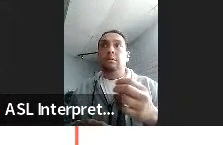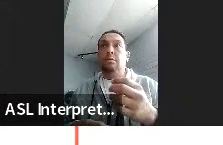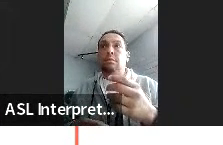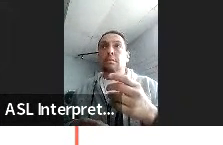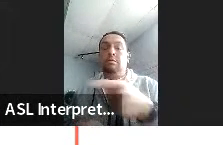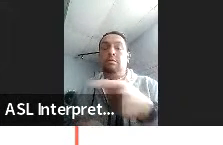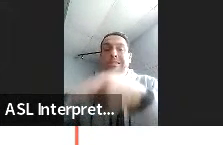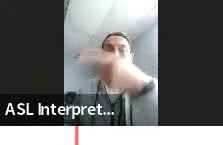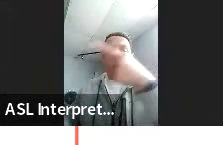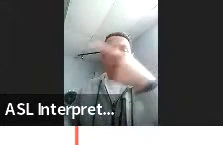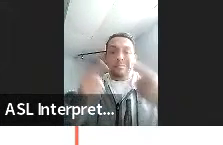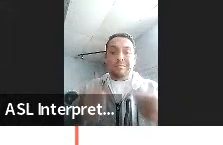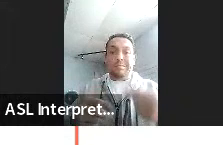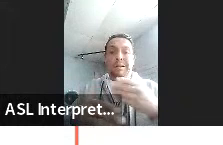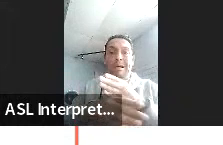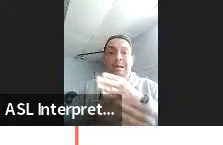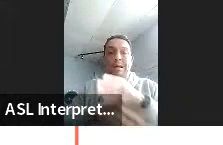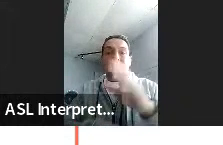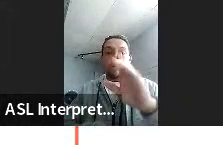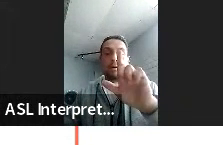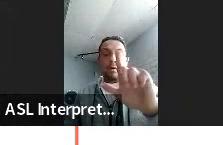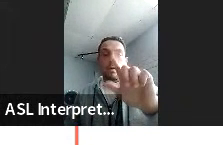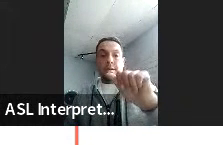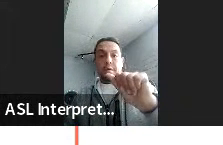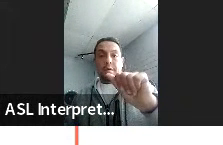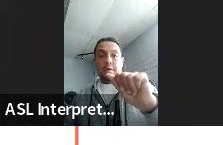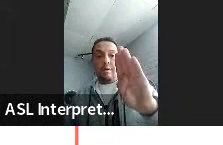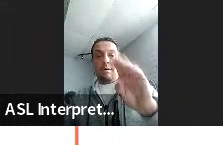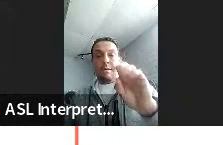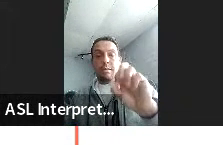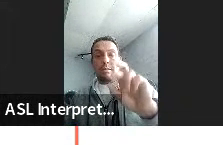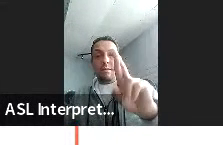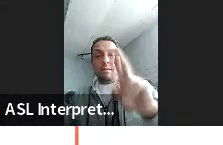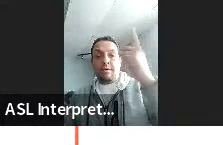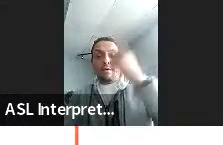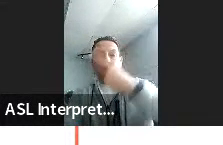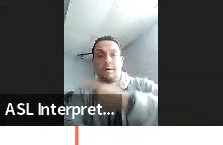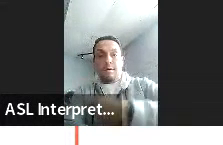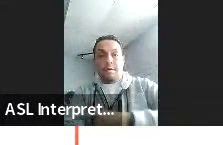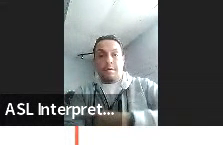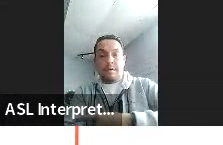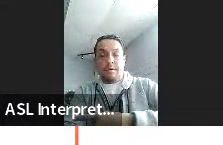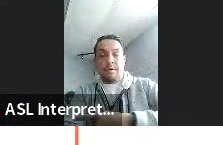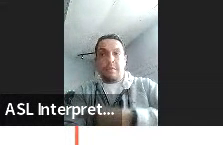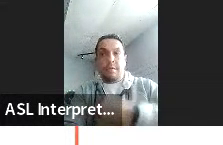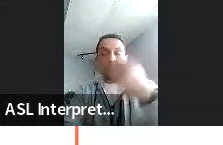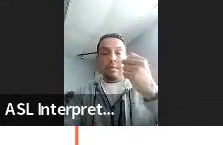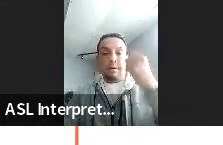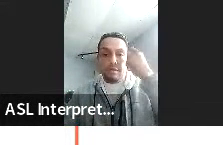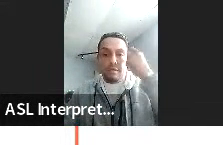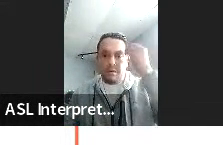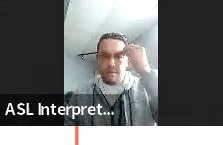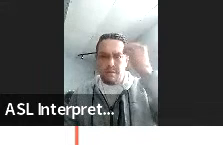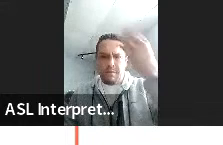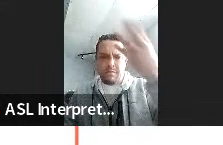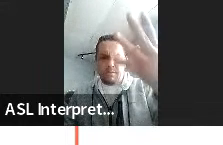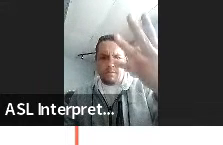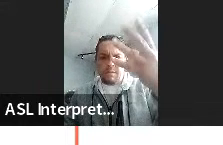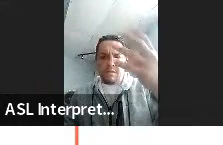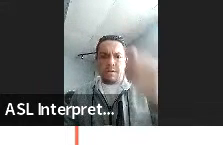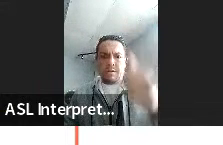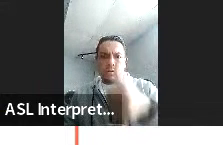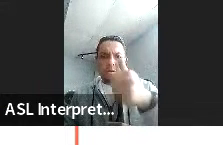Day and have a couple more info sessions to reflect and update you on the details of the proposal. And this